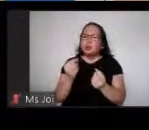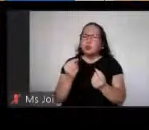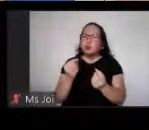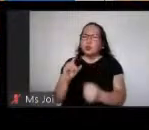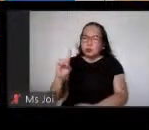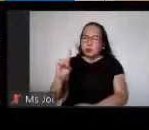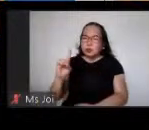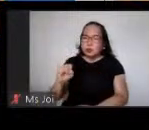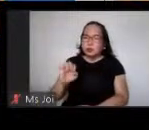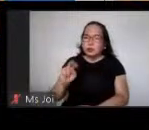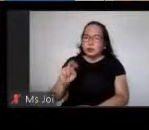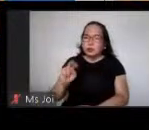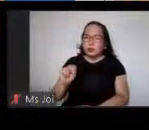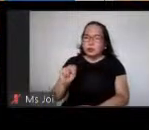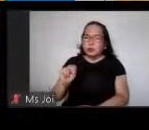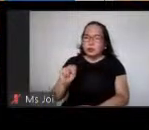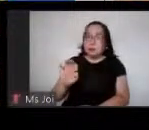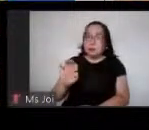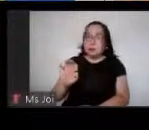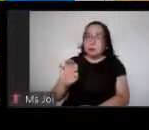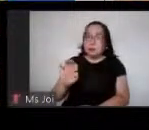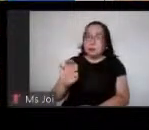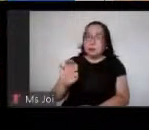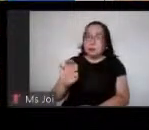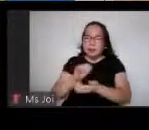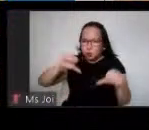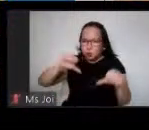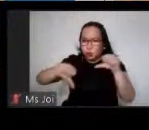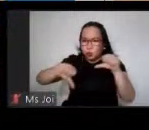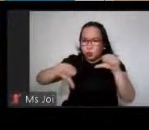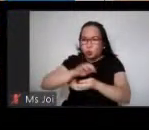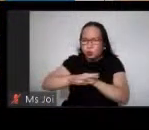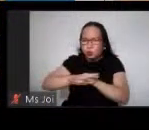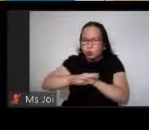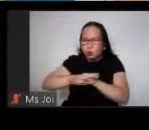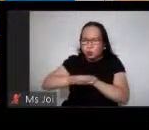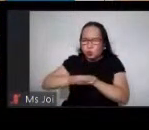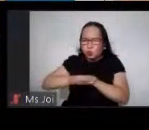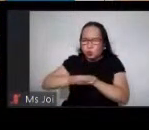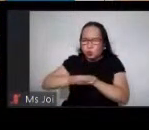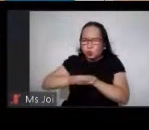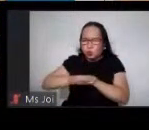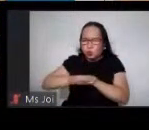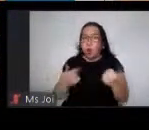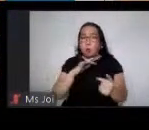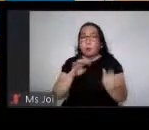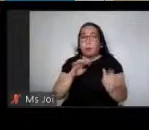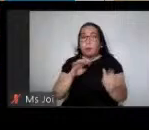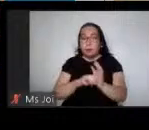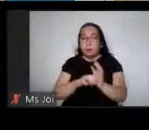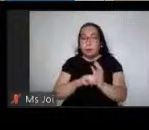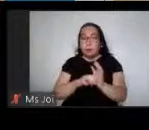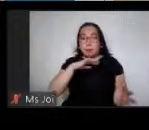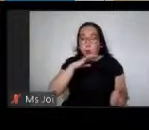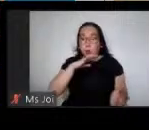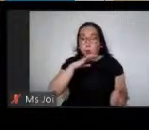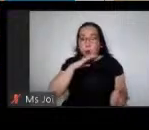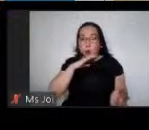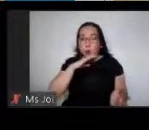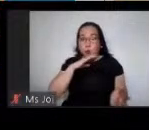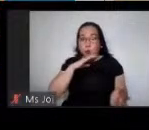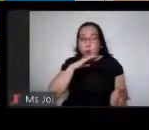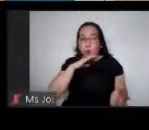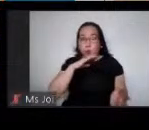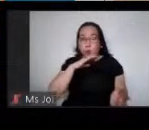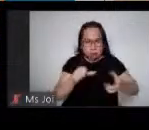yung mga. So kapag madumi po yung surface, punasan po natin down with